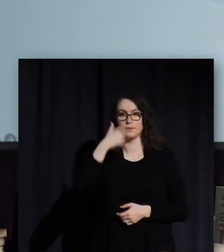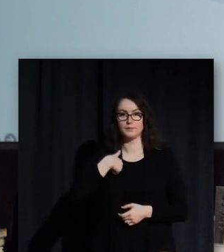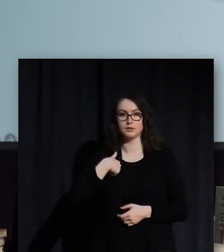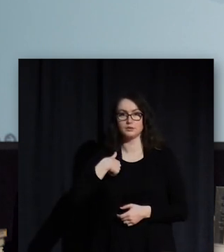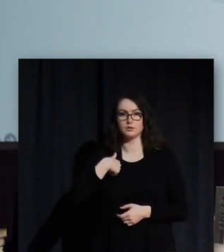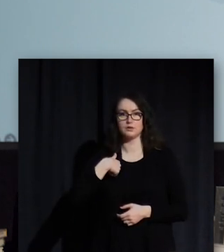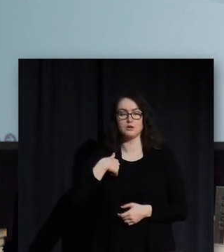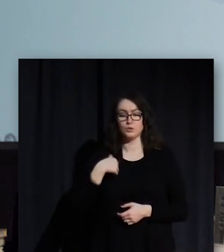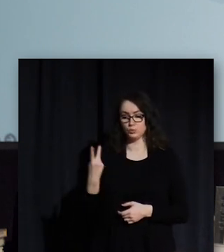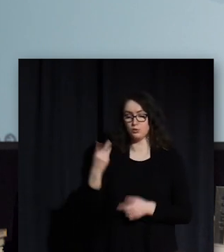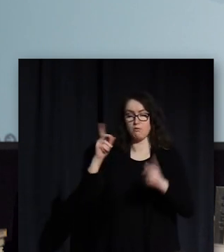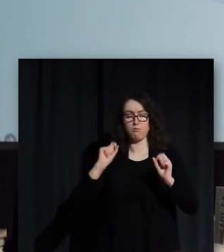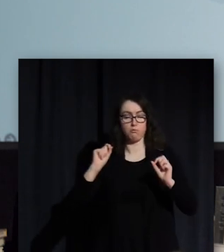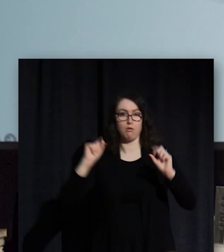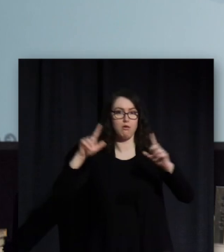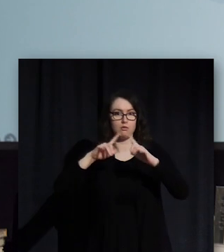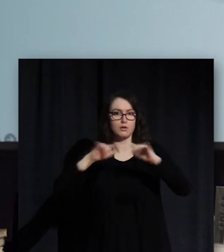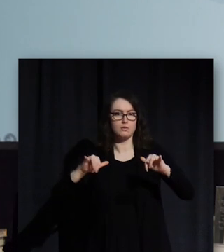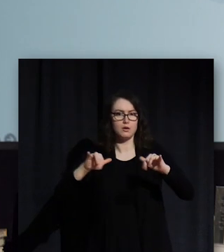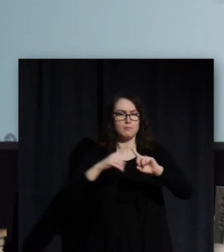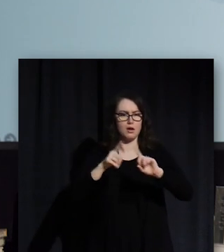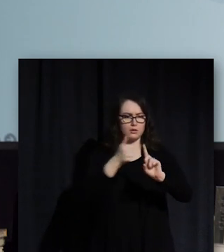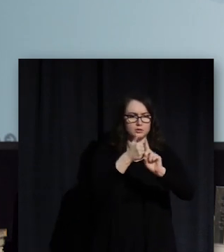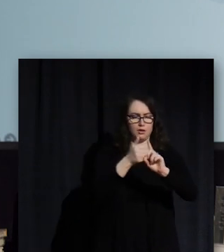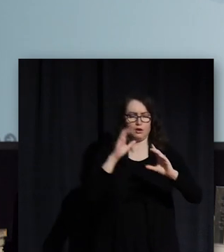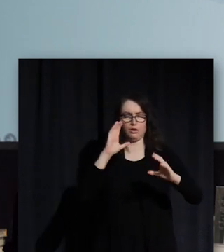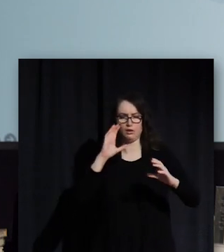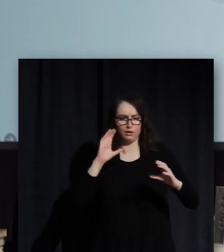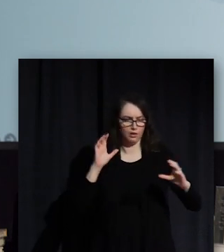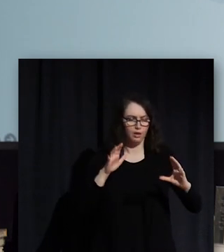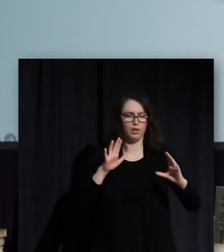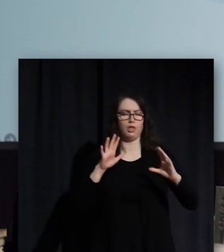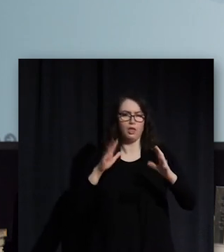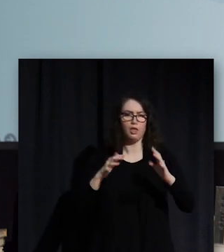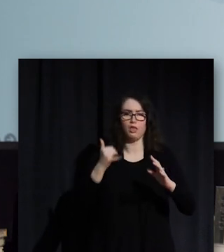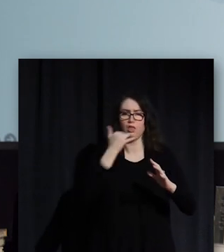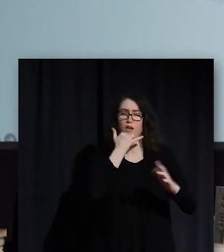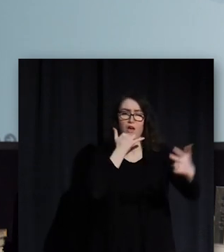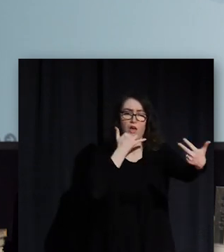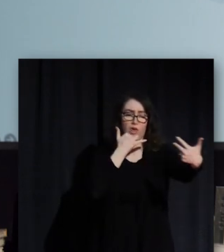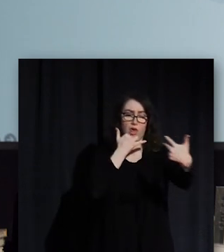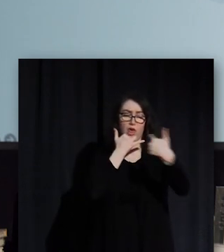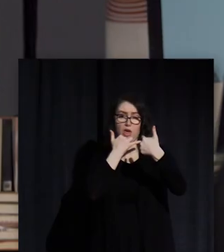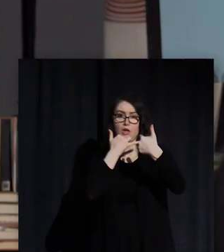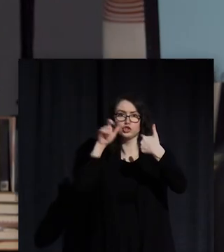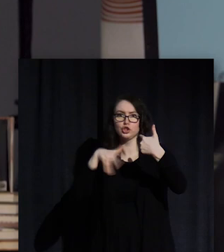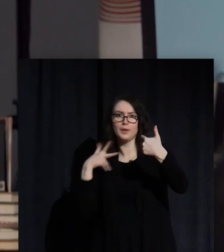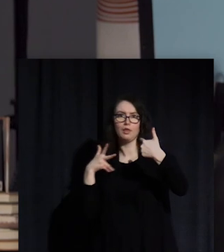night to continue, but he's so disoriented and sleep deprived that he starts riding the route backwards.